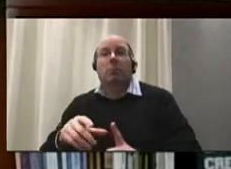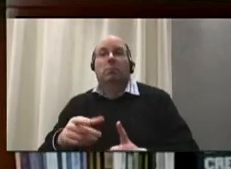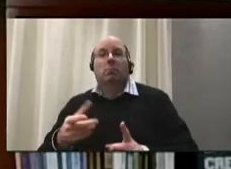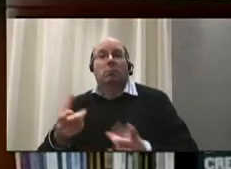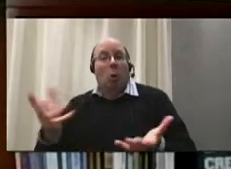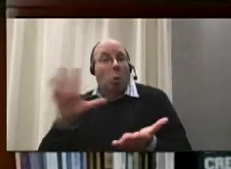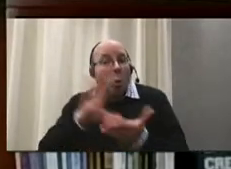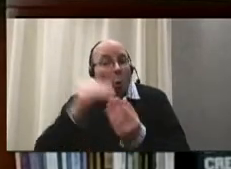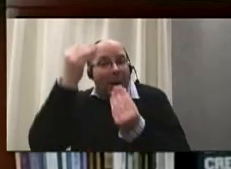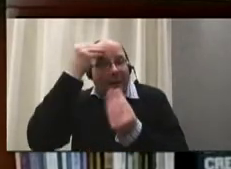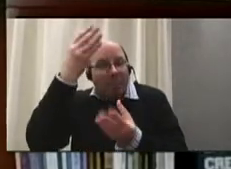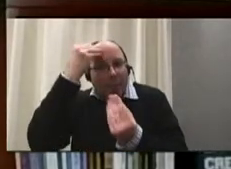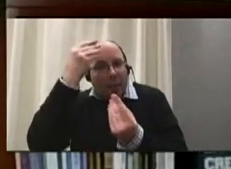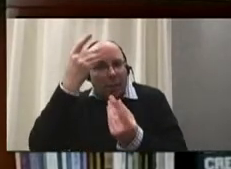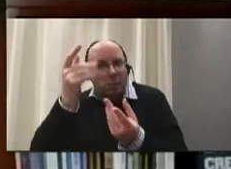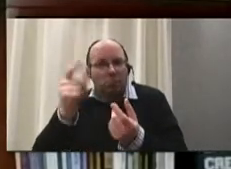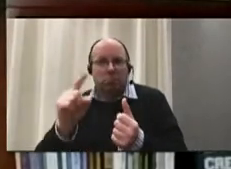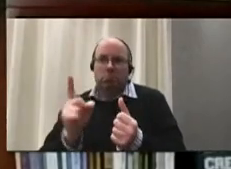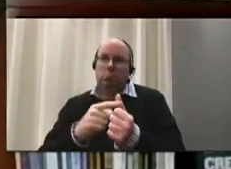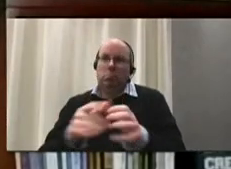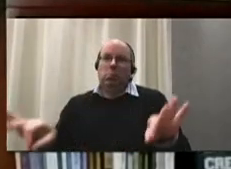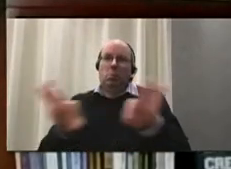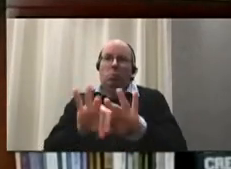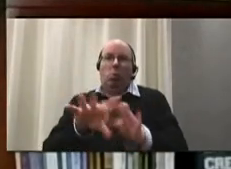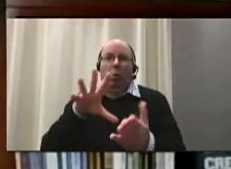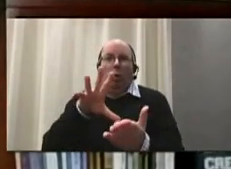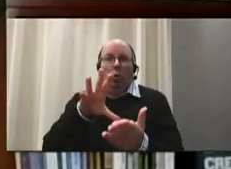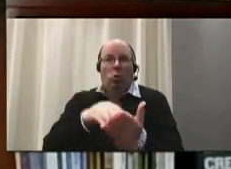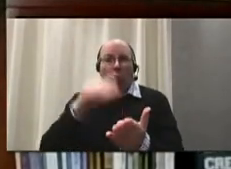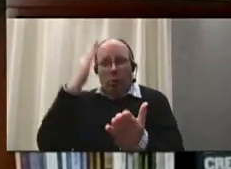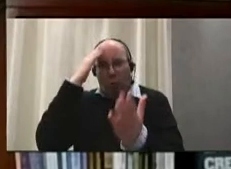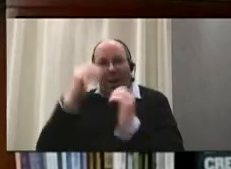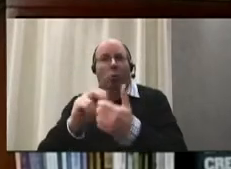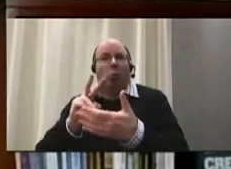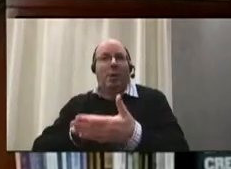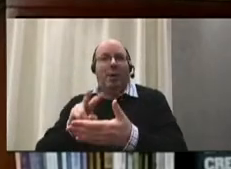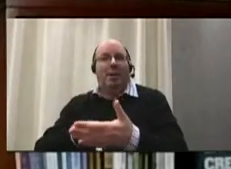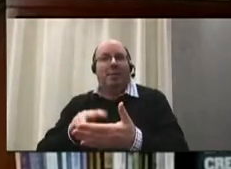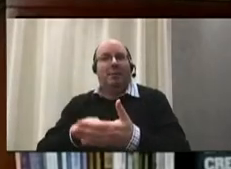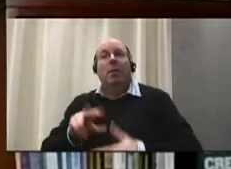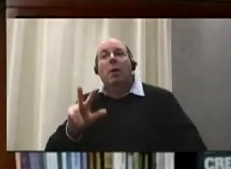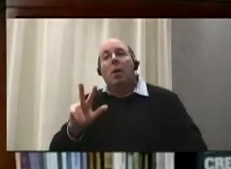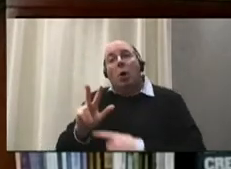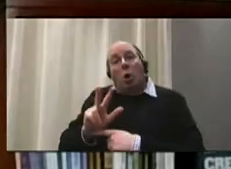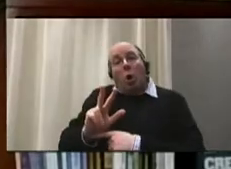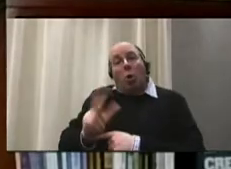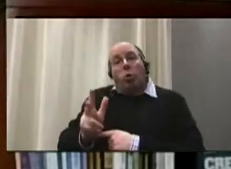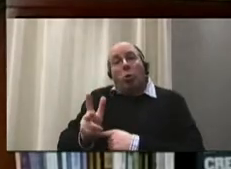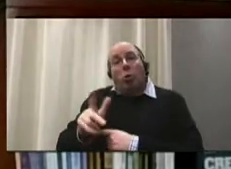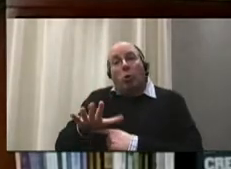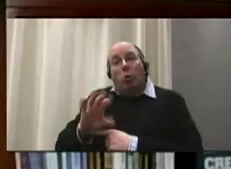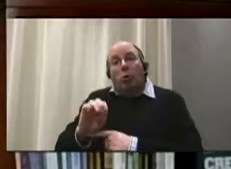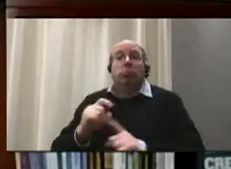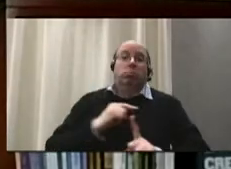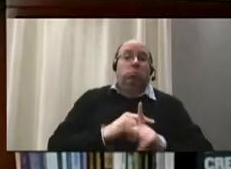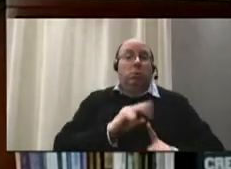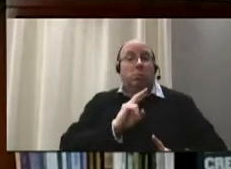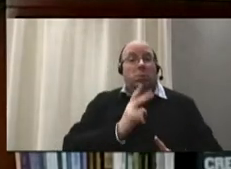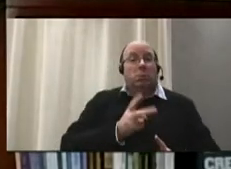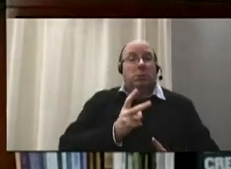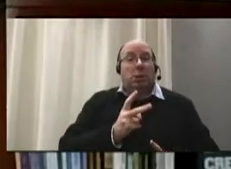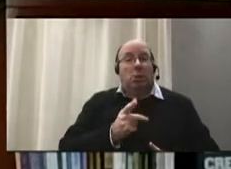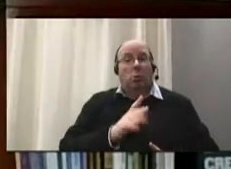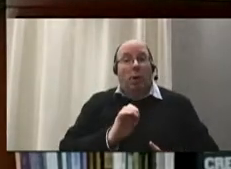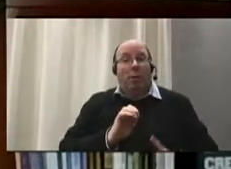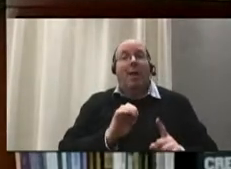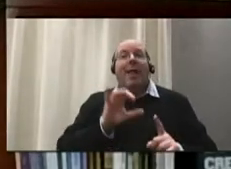So following those students, and I say third graders, but it's also our second graders, who were kindergartners, who didn't have a full year of